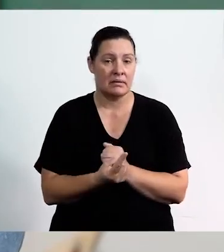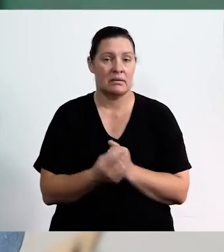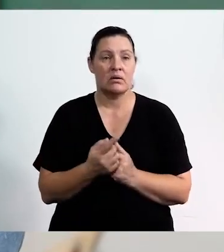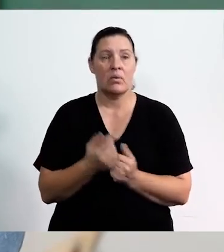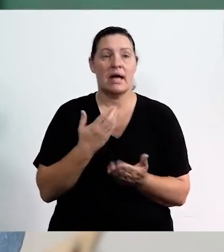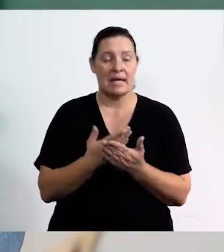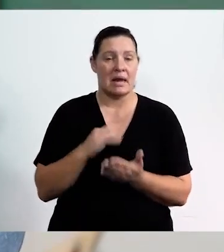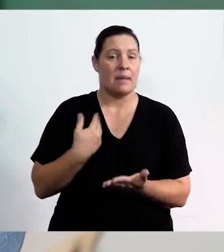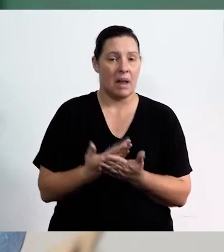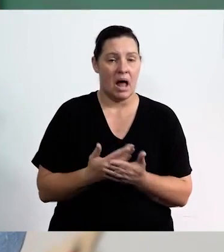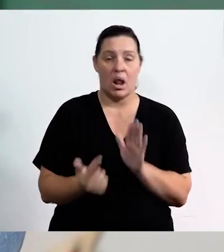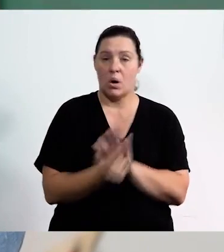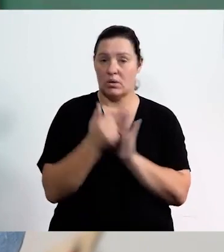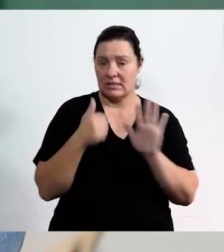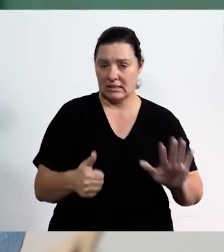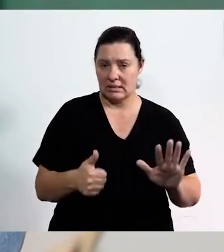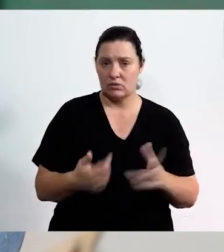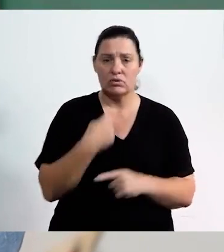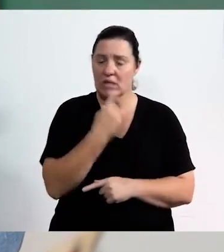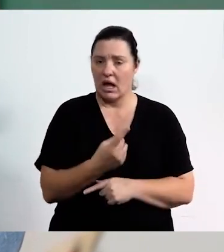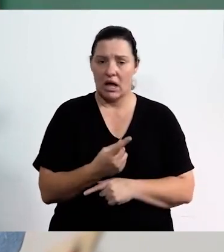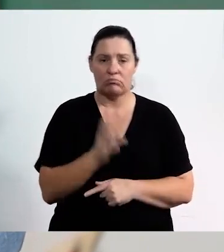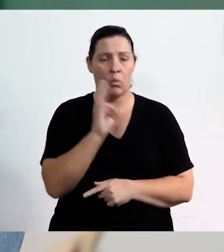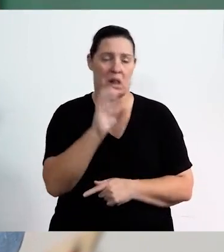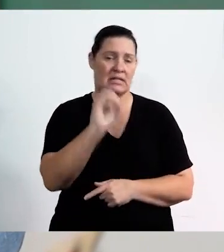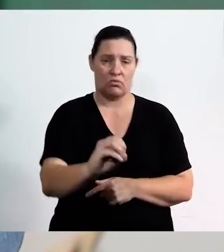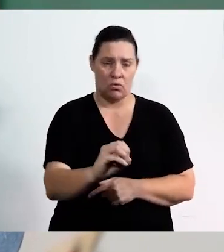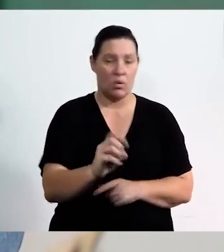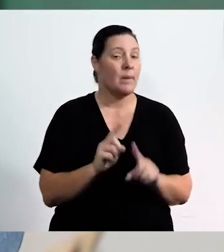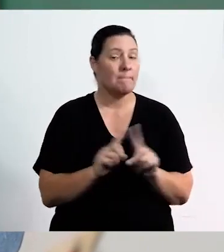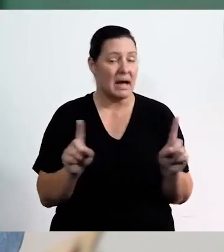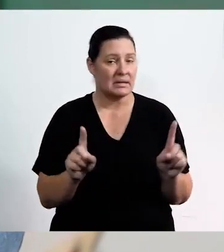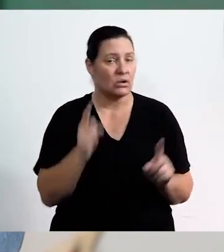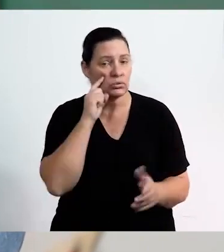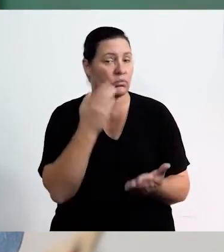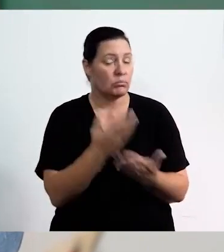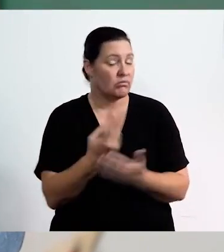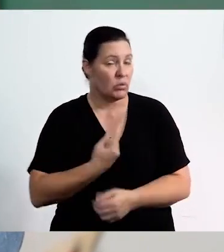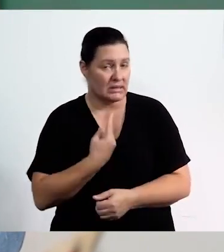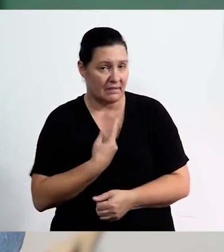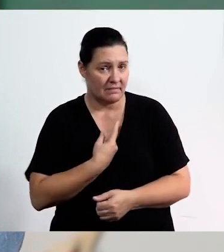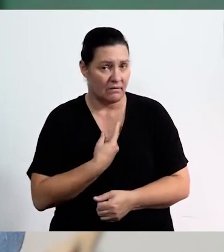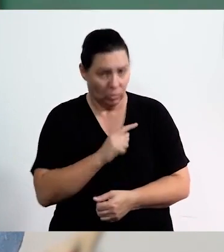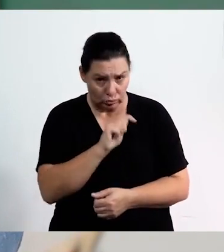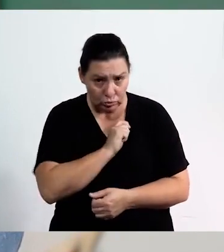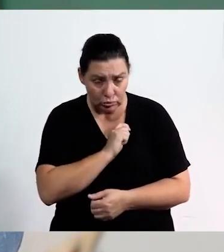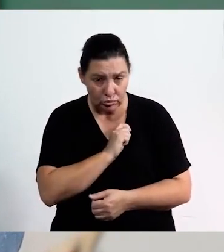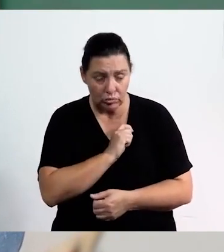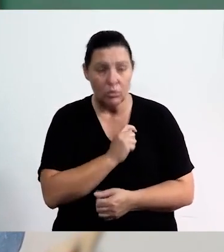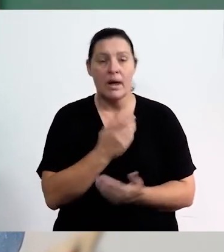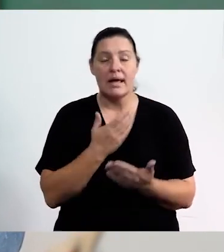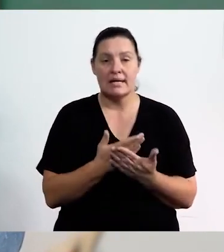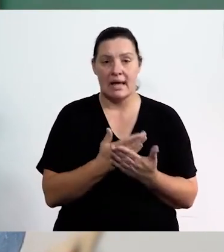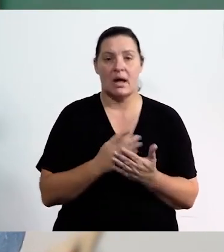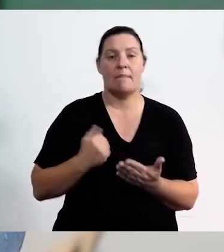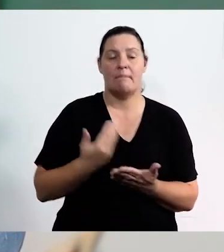to happen here? So we can apply law 6 to just say it is going to become 0. But to prove to yourself that this is